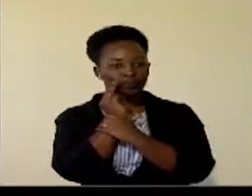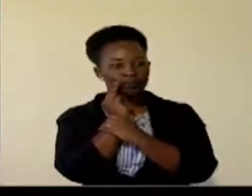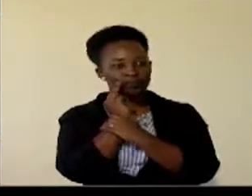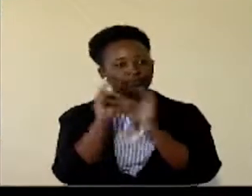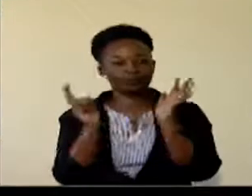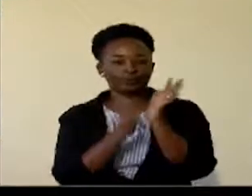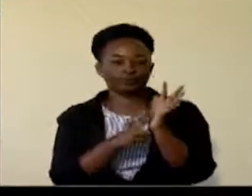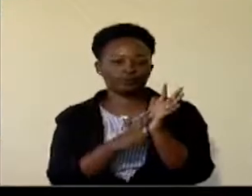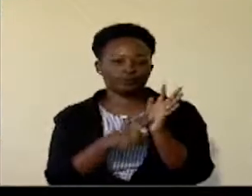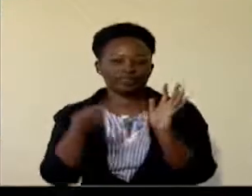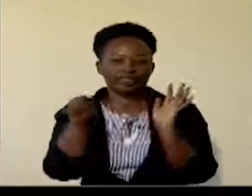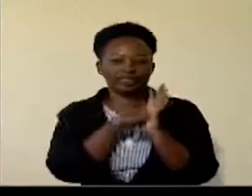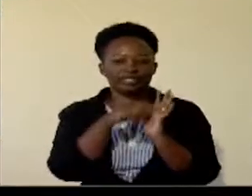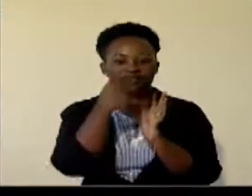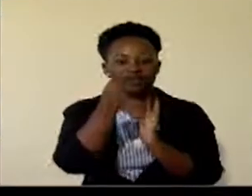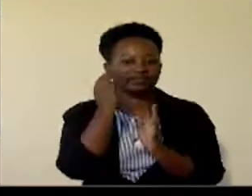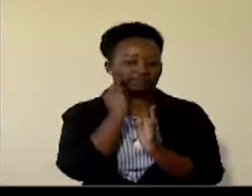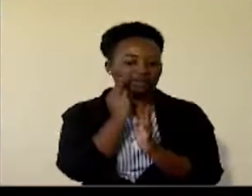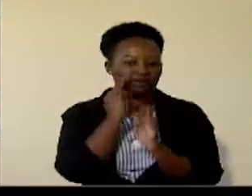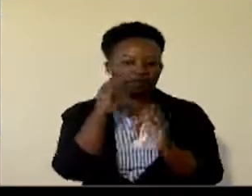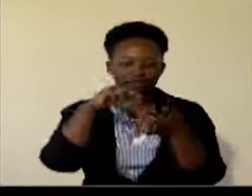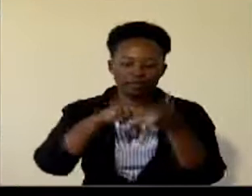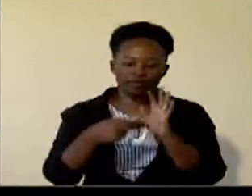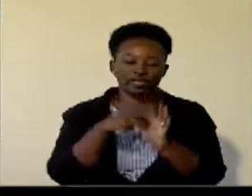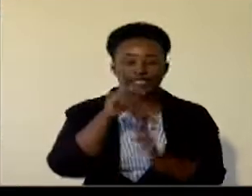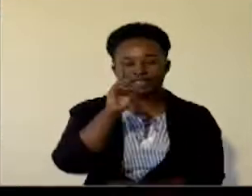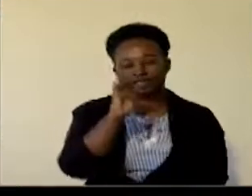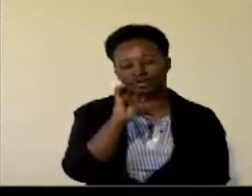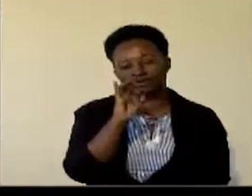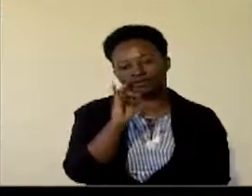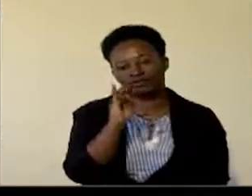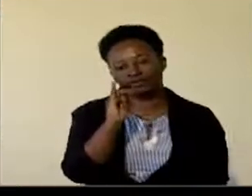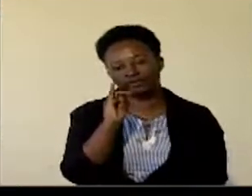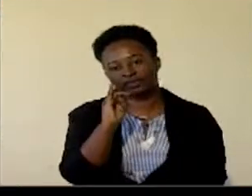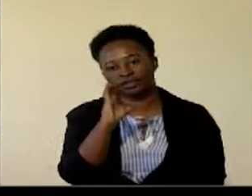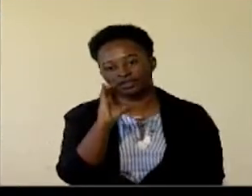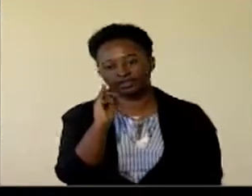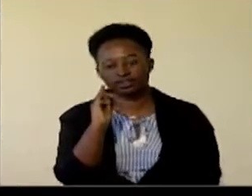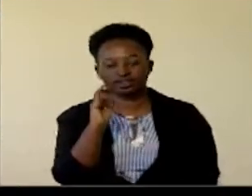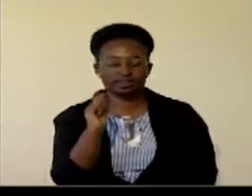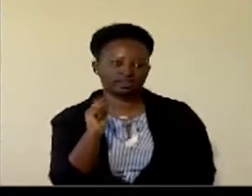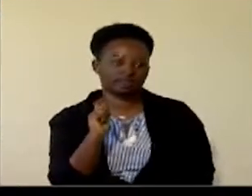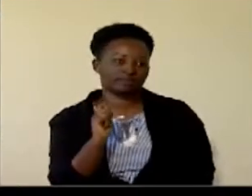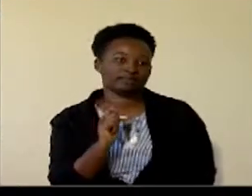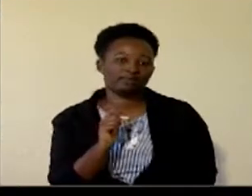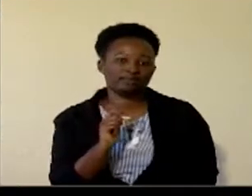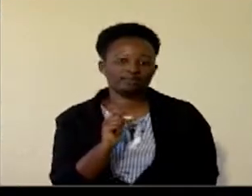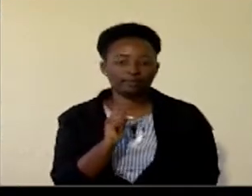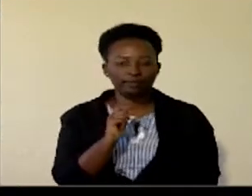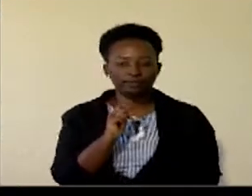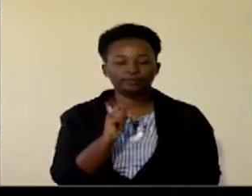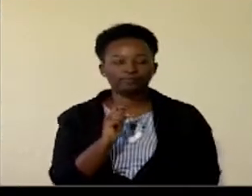we shall get negative 5 million. It is a deficit. It gives us negative 5 million. Now, the net transfer in